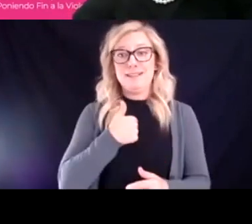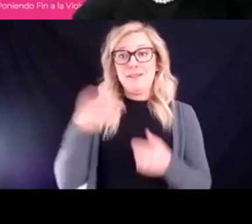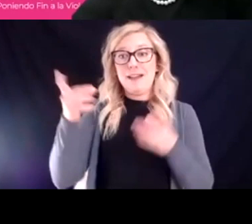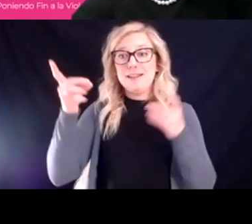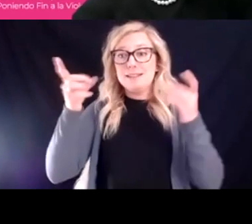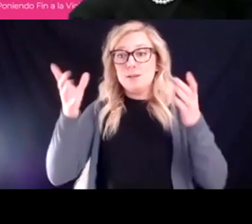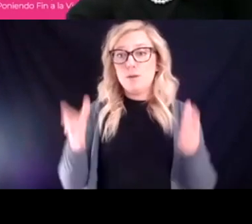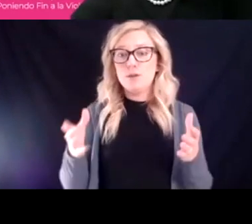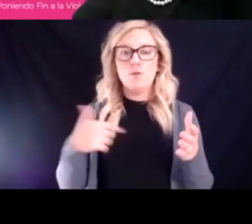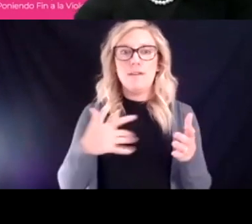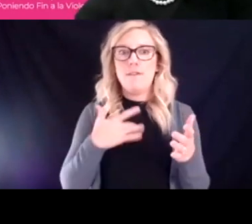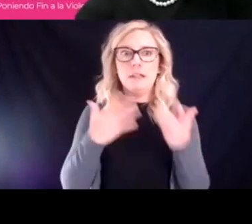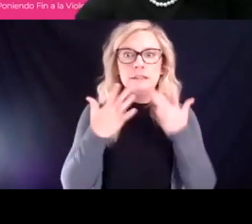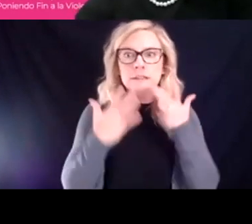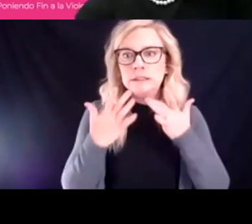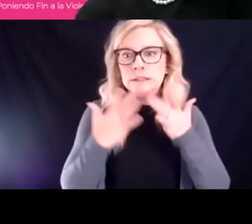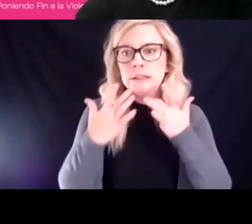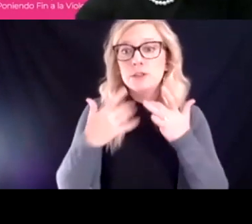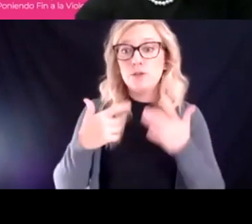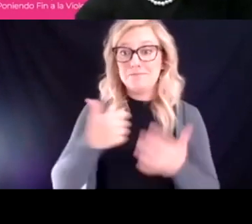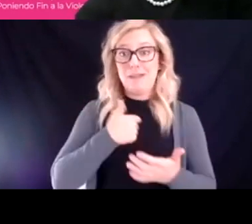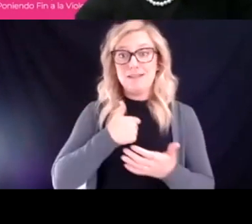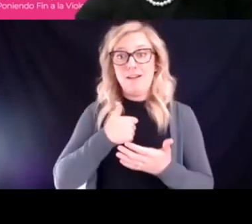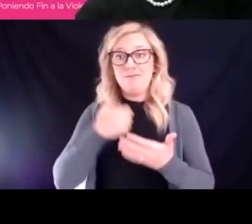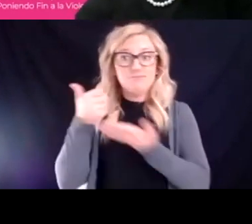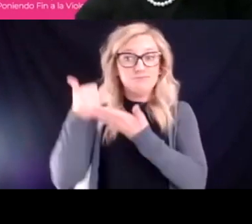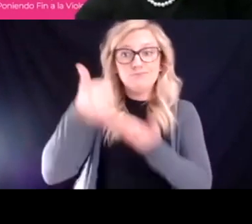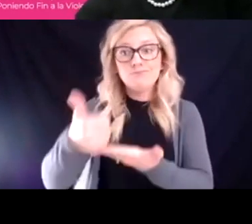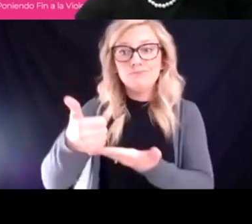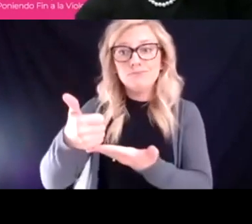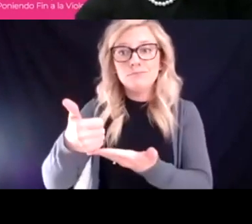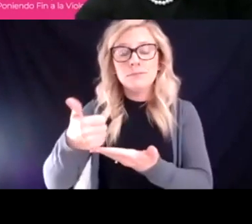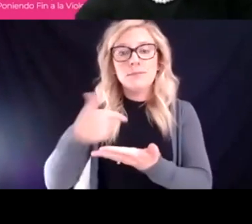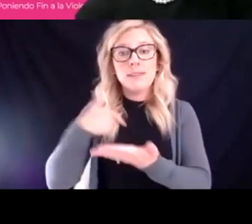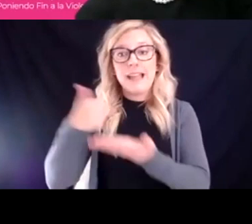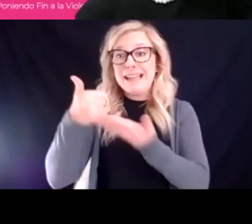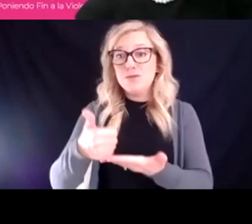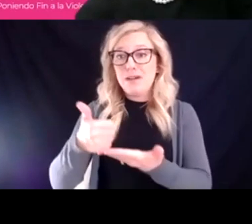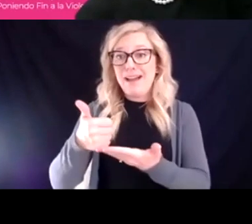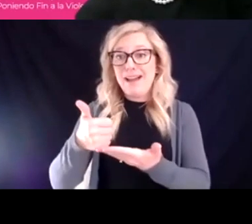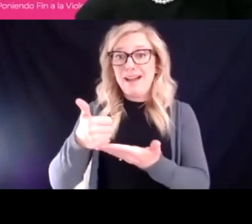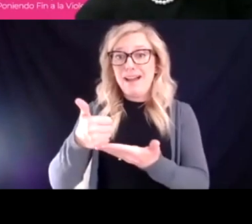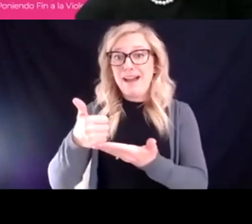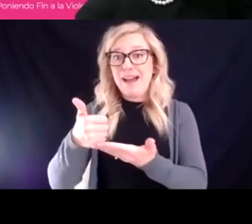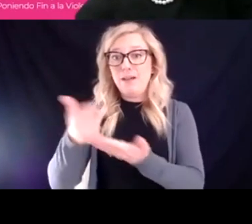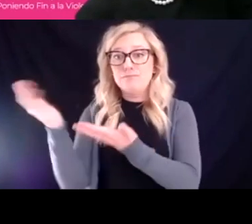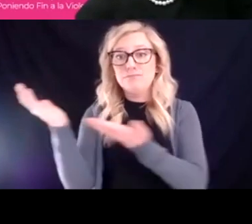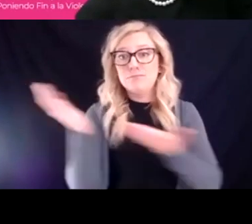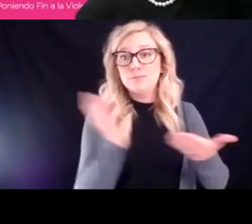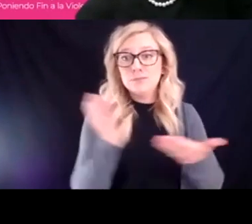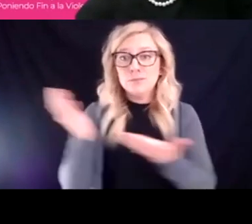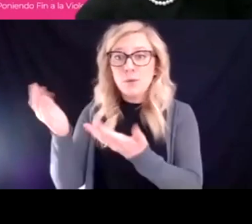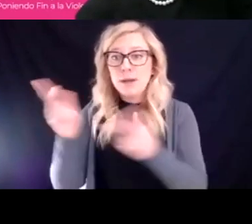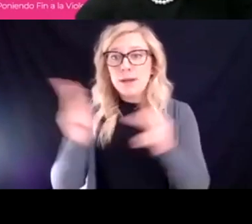shorthanded. So, I had to pitch in as well. And I had to help transport people from the school to the hotel.